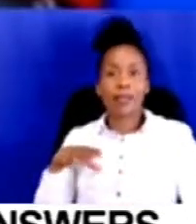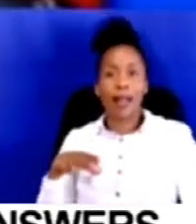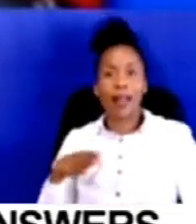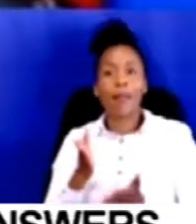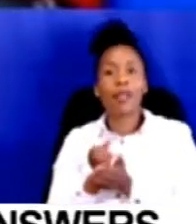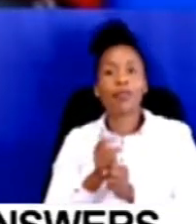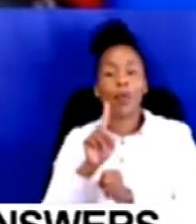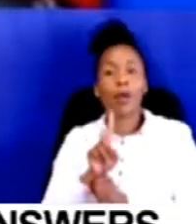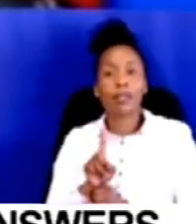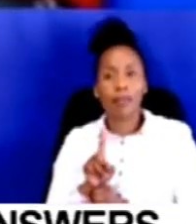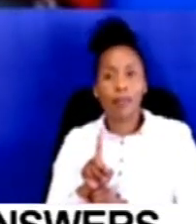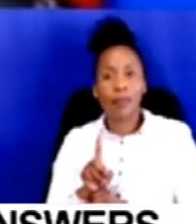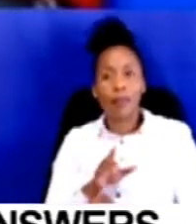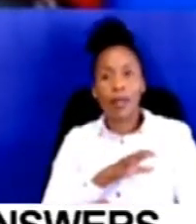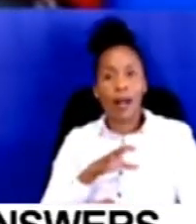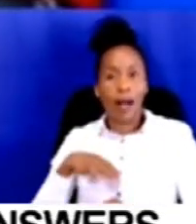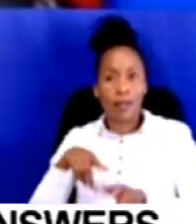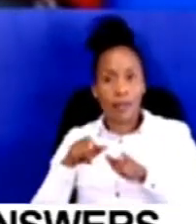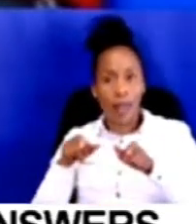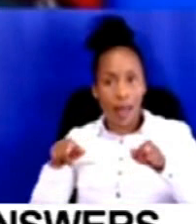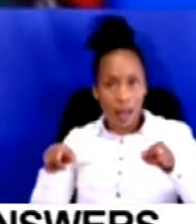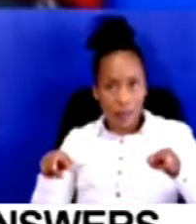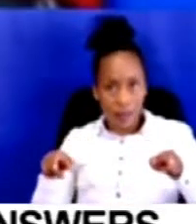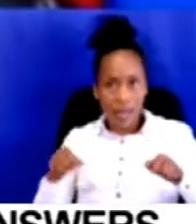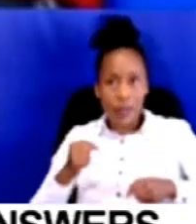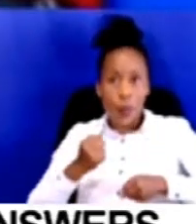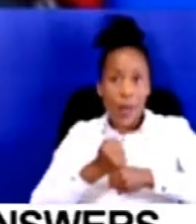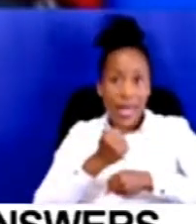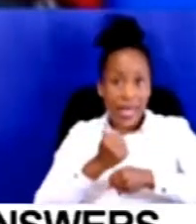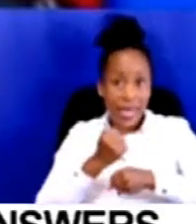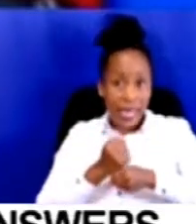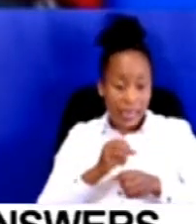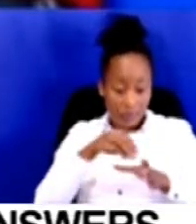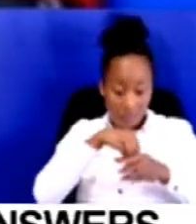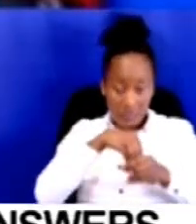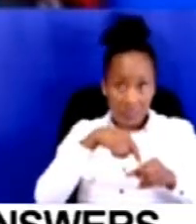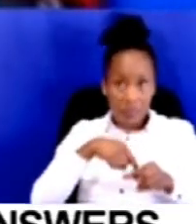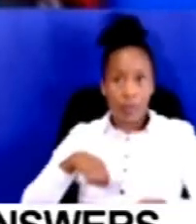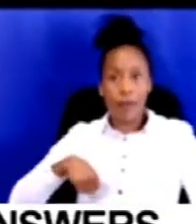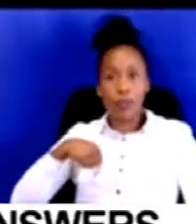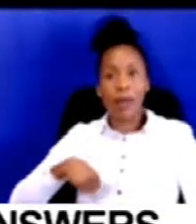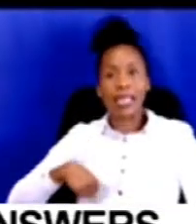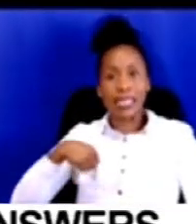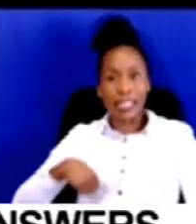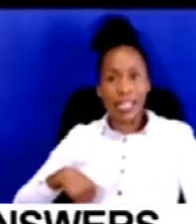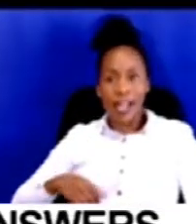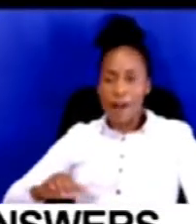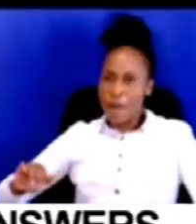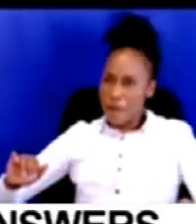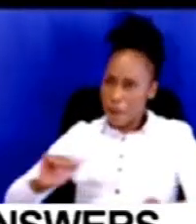that councillors that are working in that municipality are